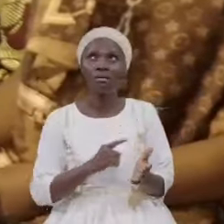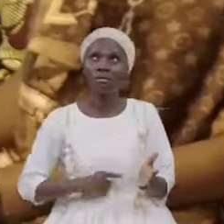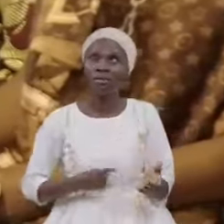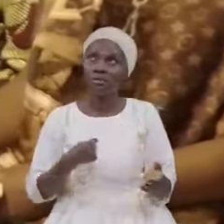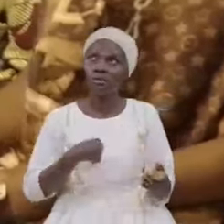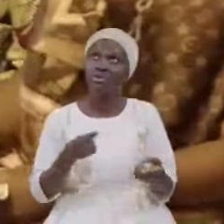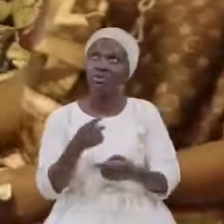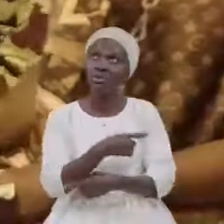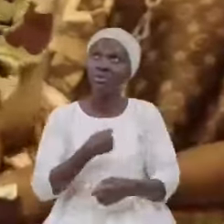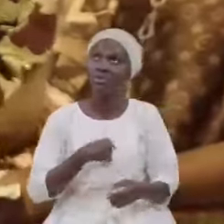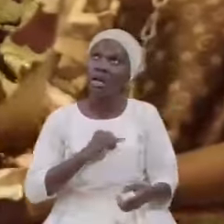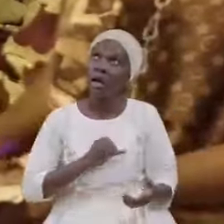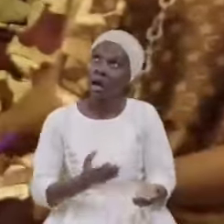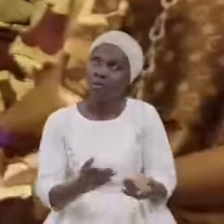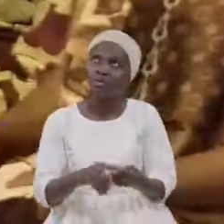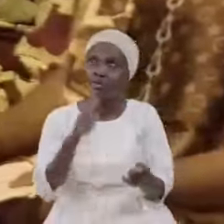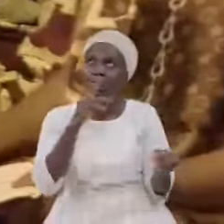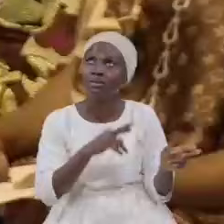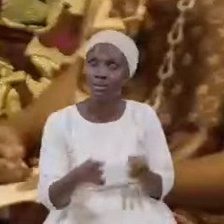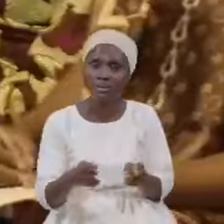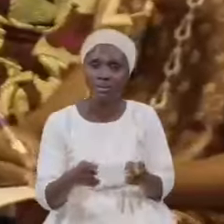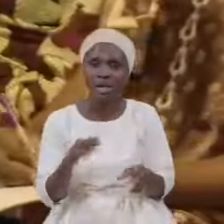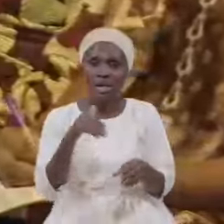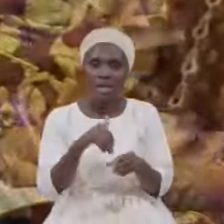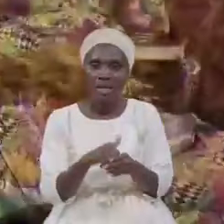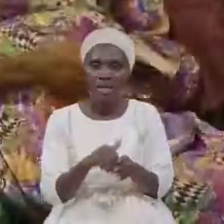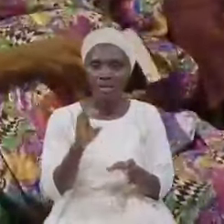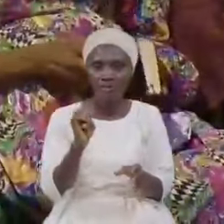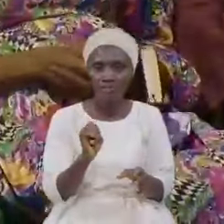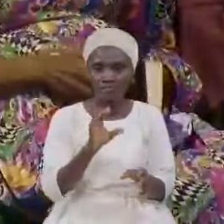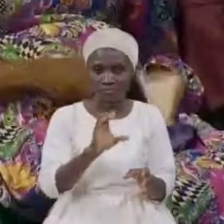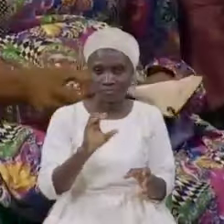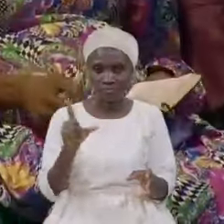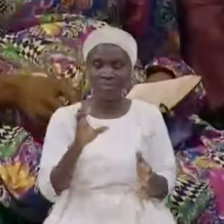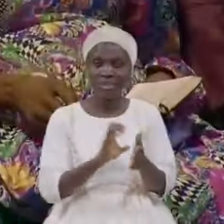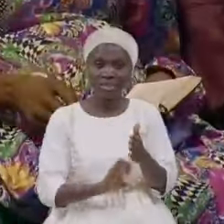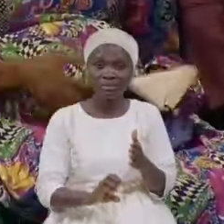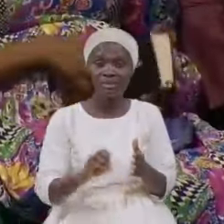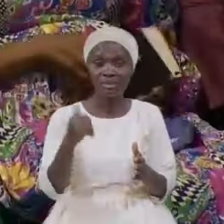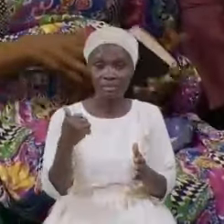Ecclesiastes chapter 12, and we're looking at verse 1.